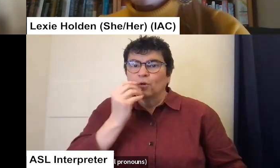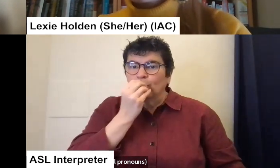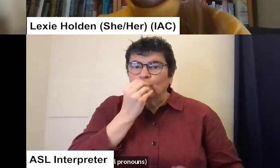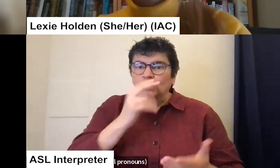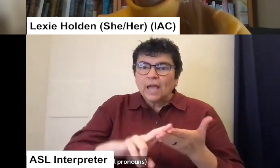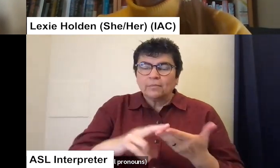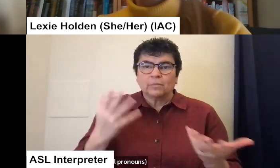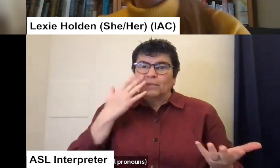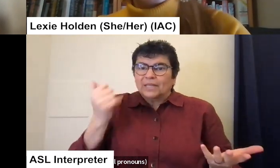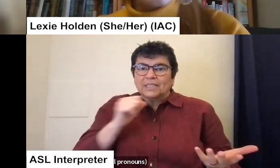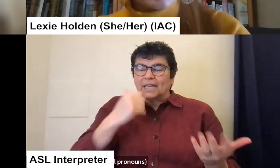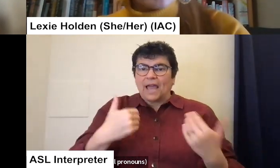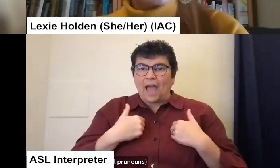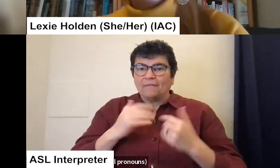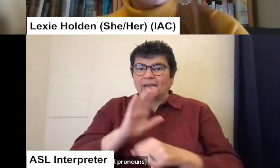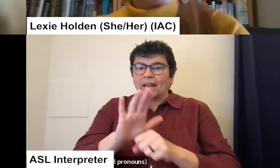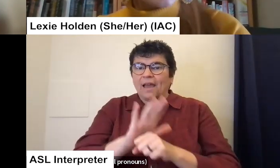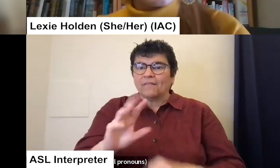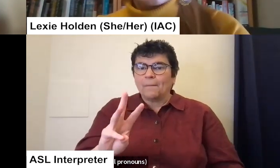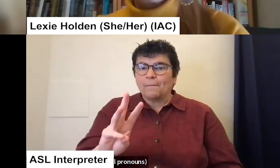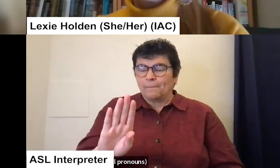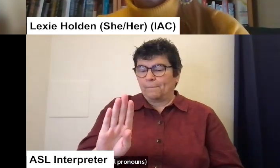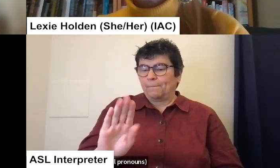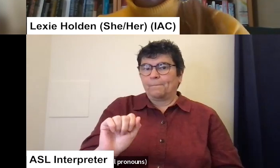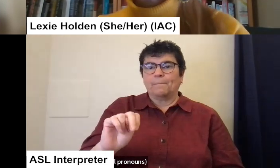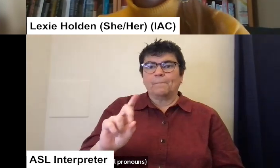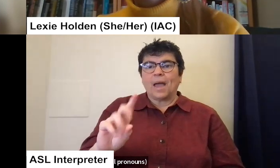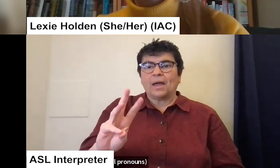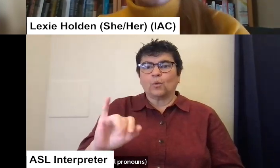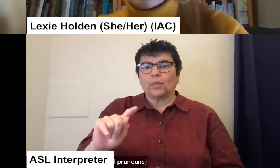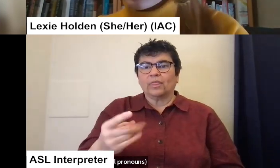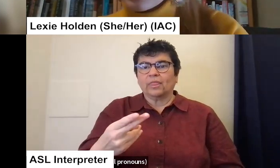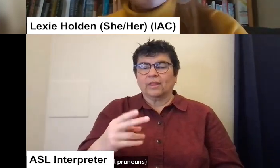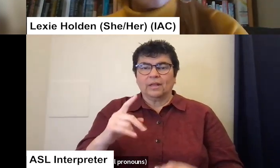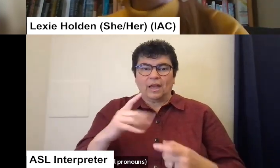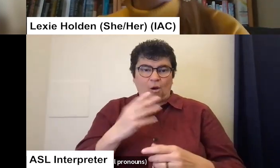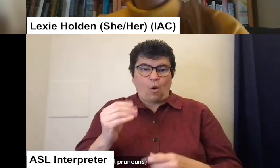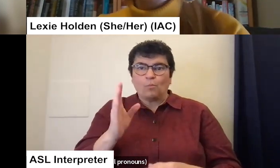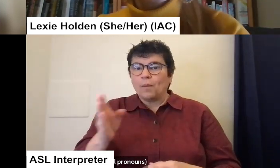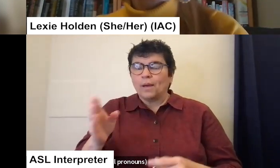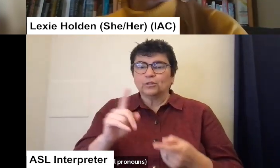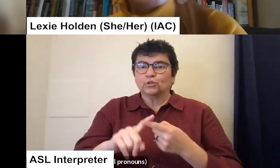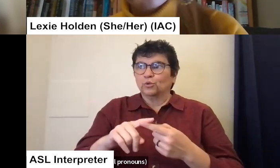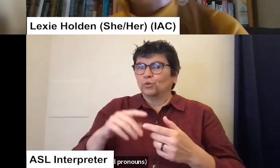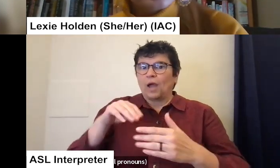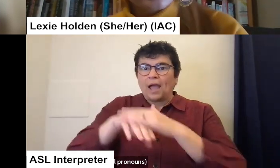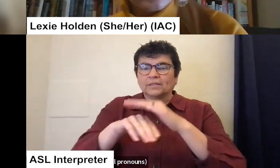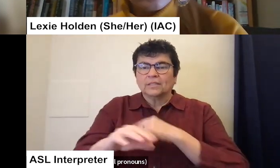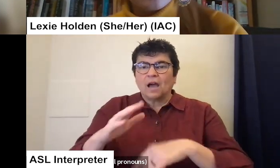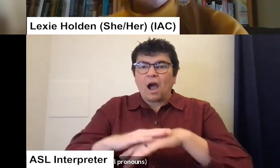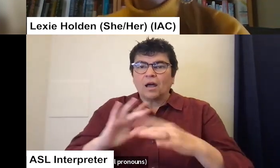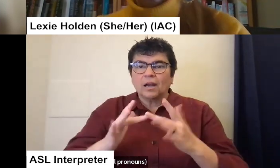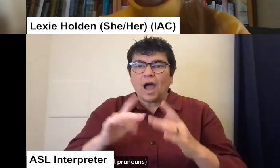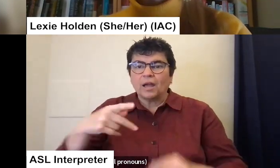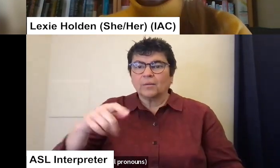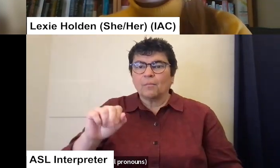have, enough bandwidth, enough broadband to be able to access the online portals, or they don't have a computer at